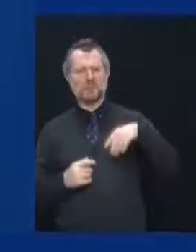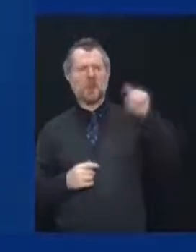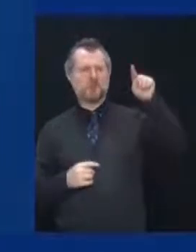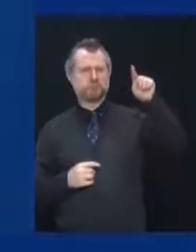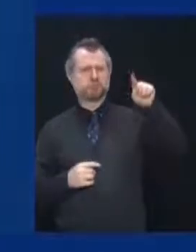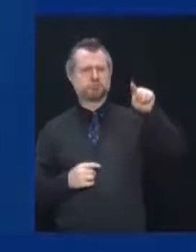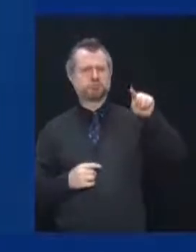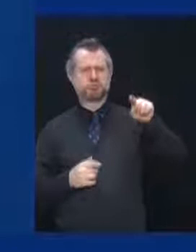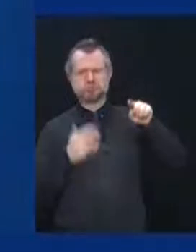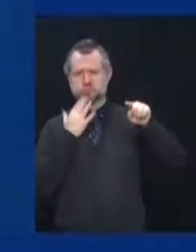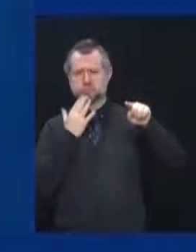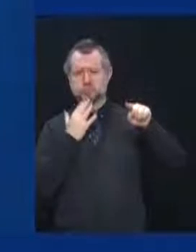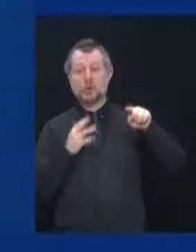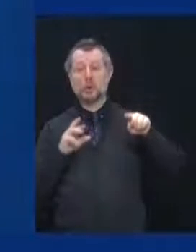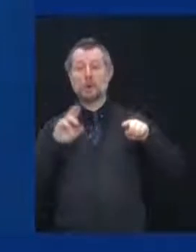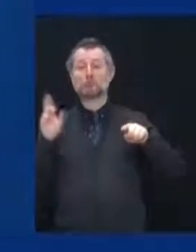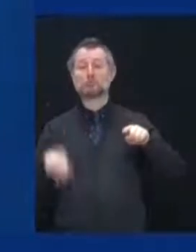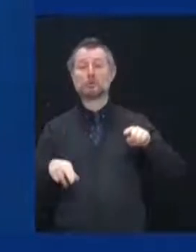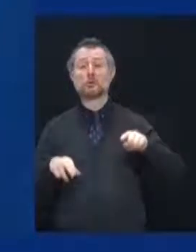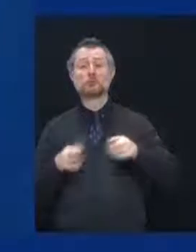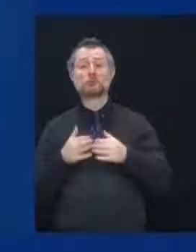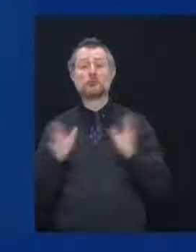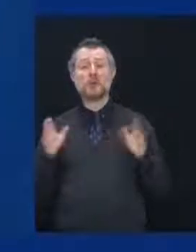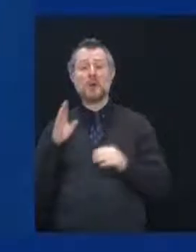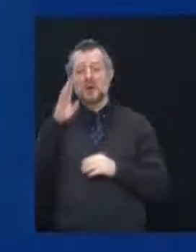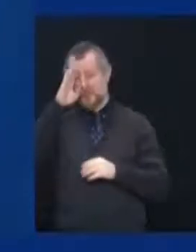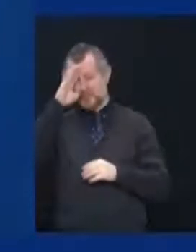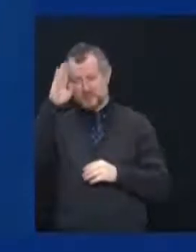Rochester General, 85%.